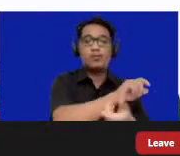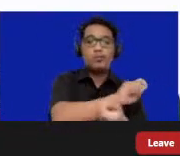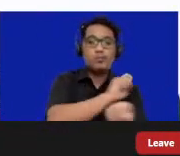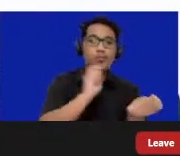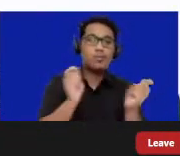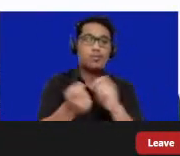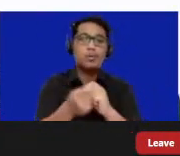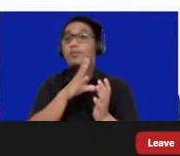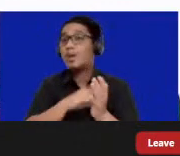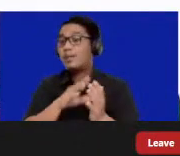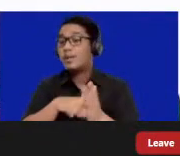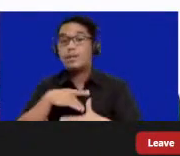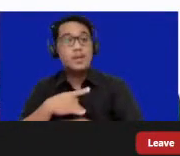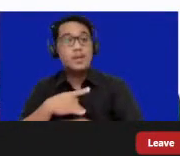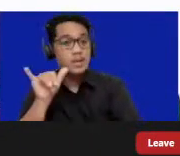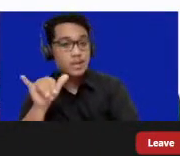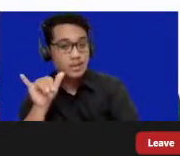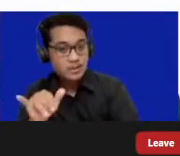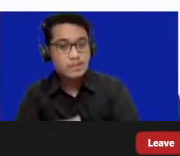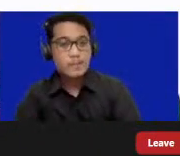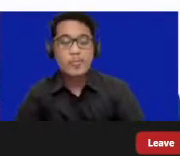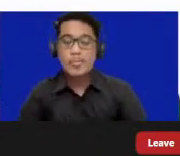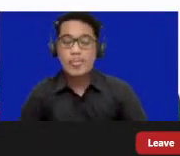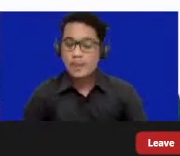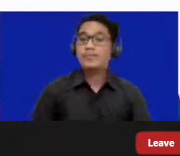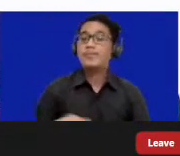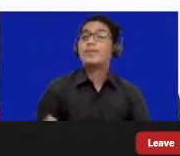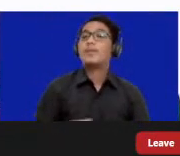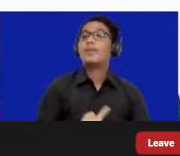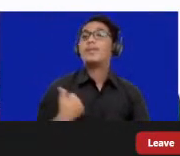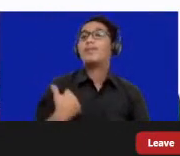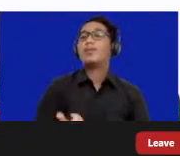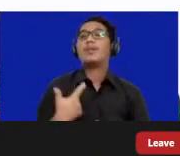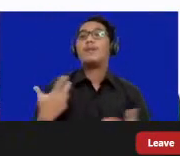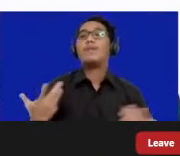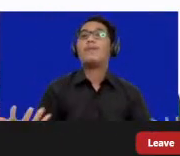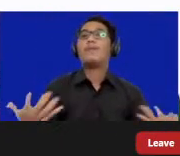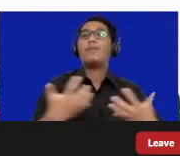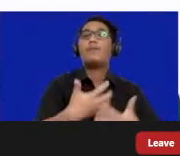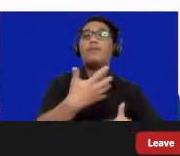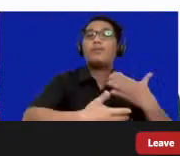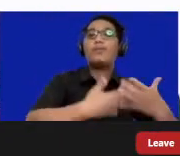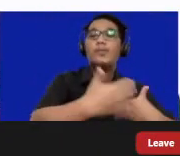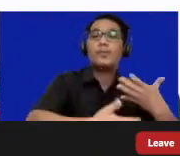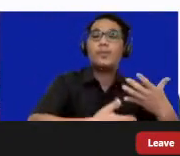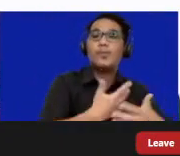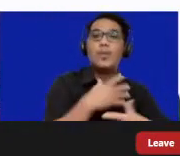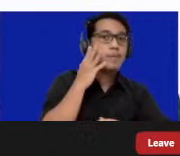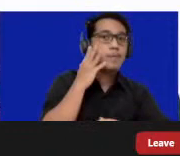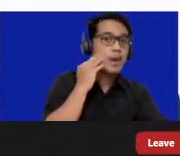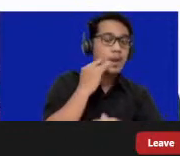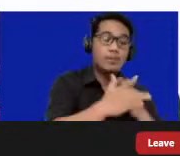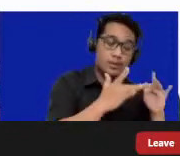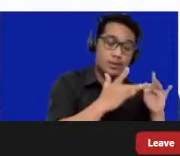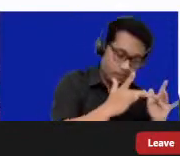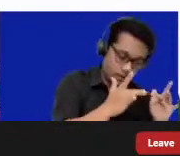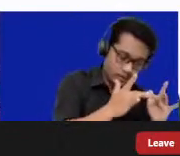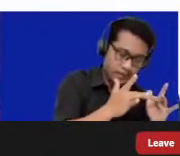doing it as a combination of between online and offline experience, maybe this, that those are something that